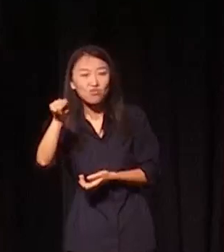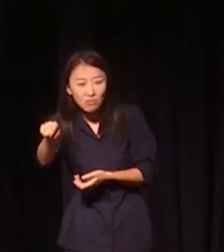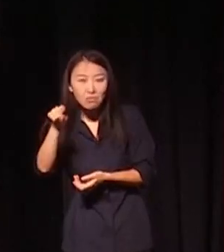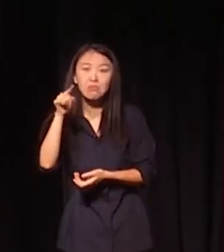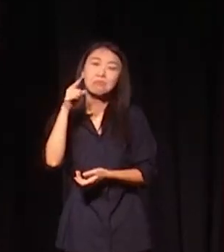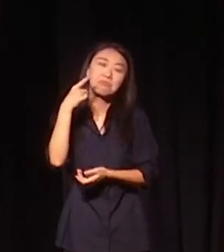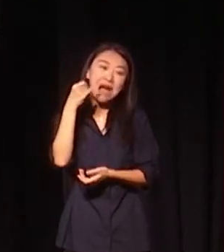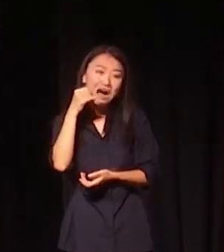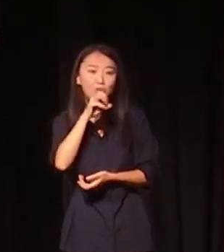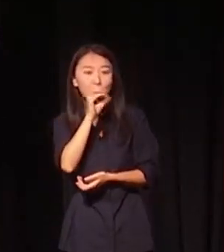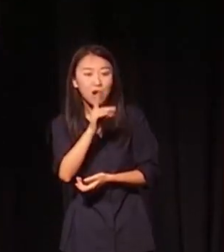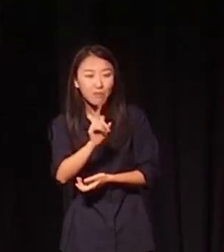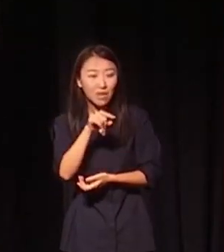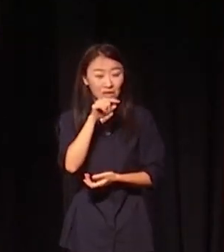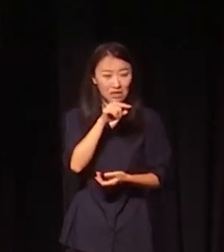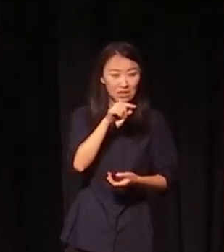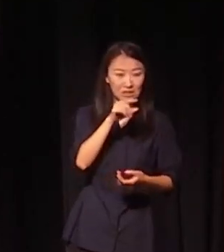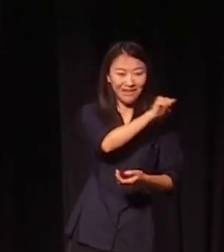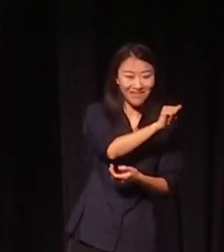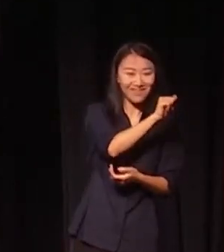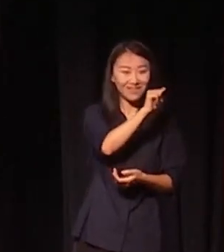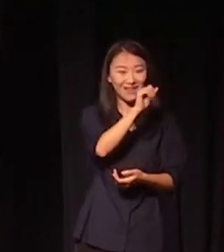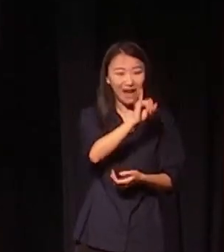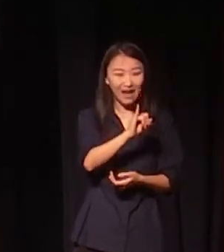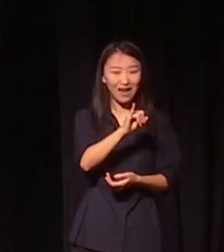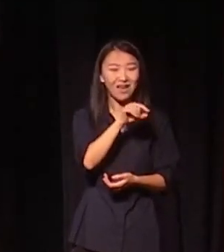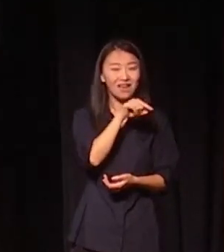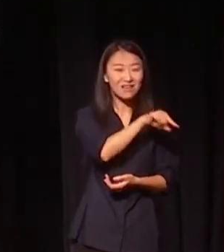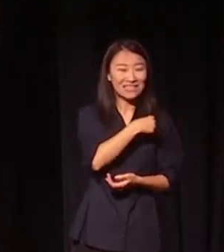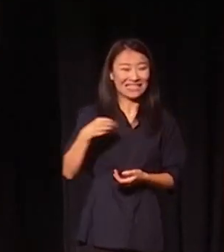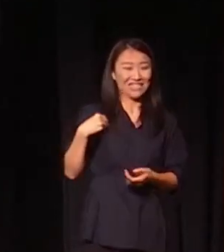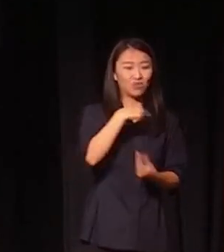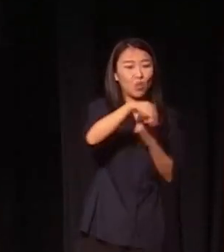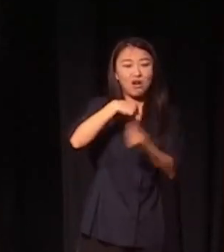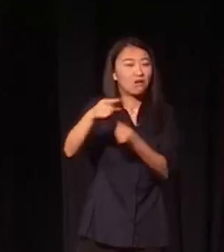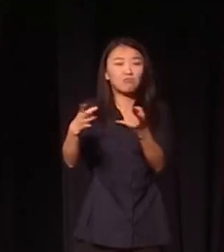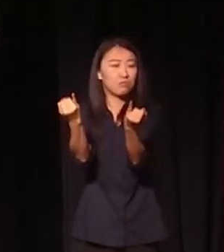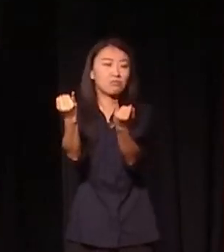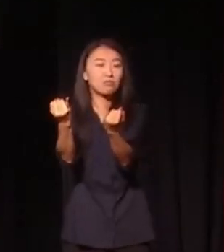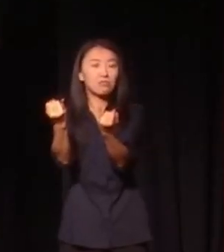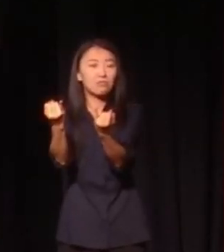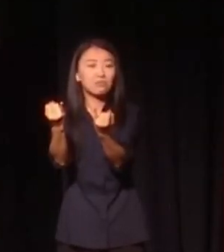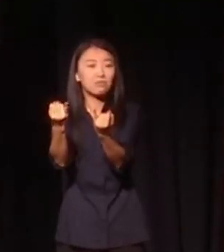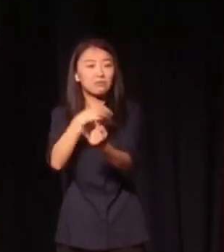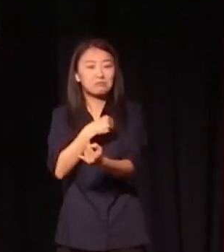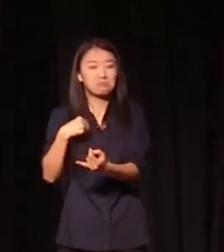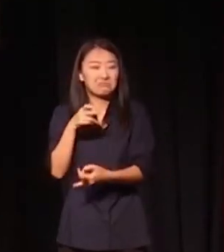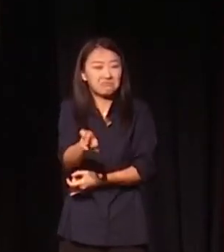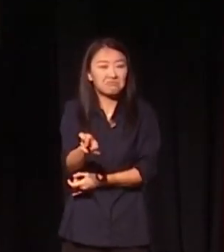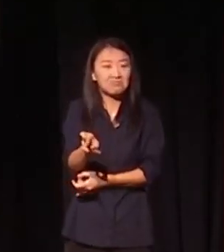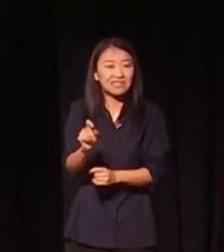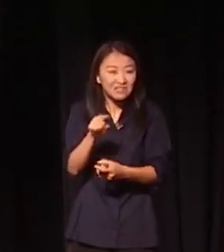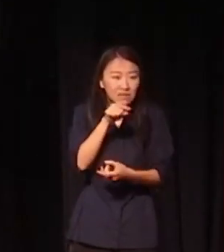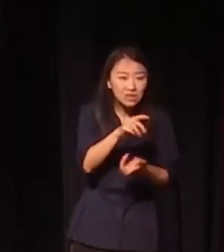for example. So go to the post office to buy a stamp, fine, but not in where there's highly sensitive information or